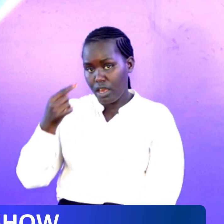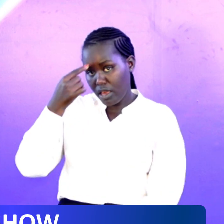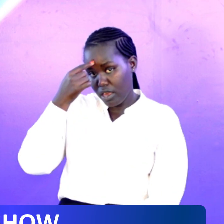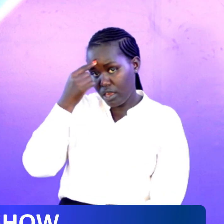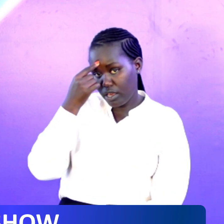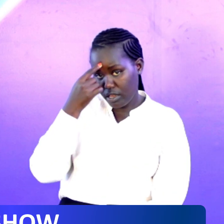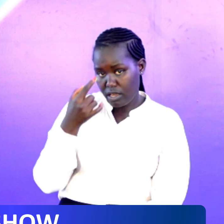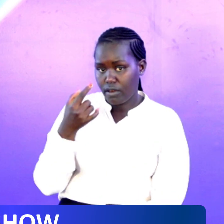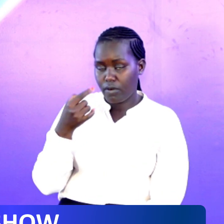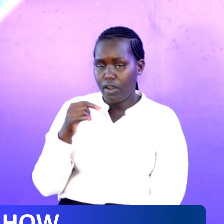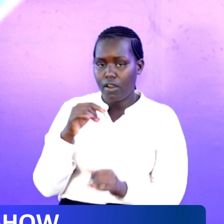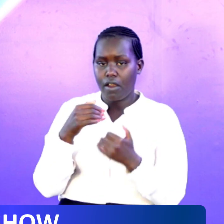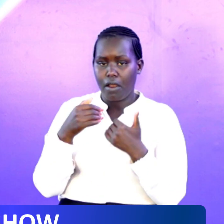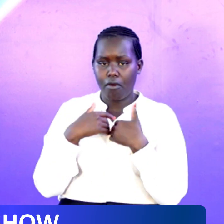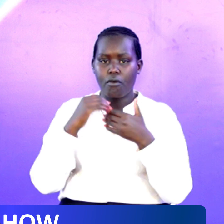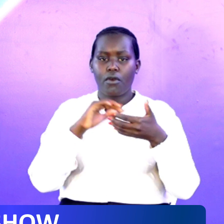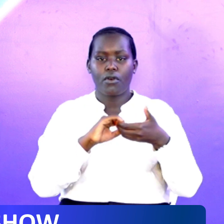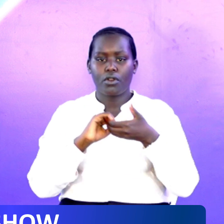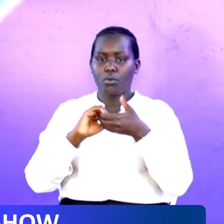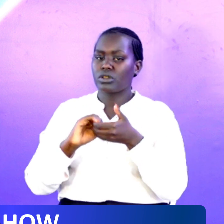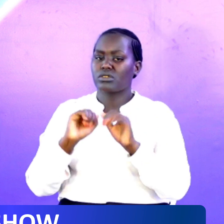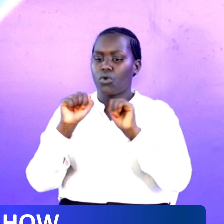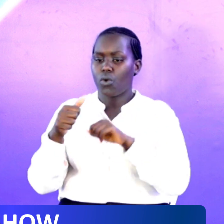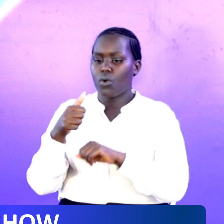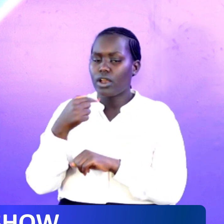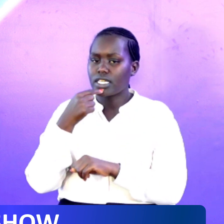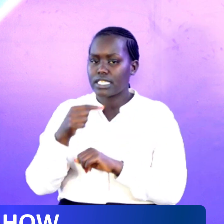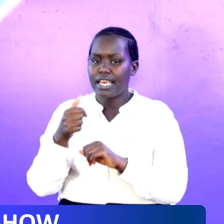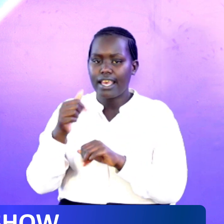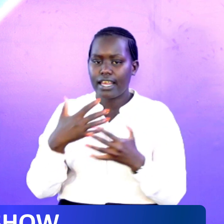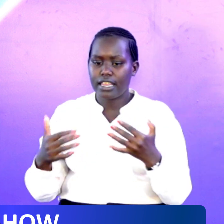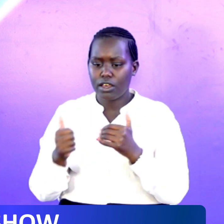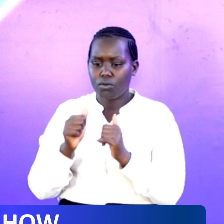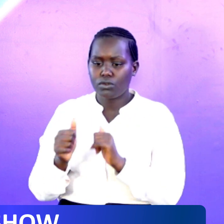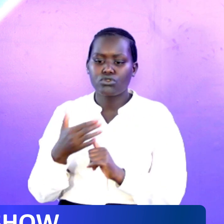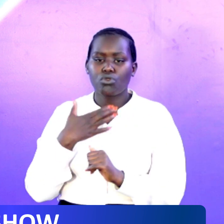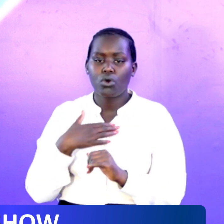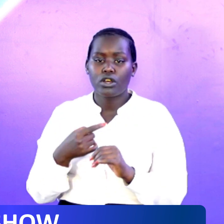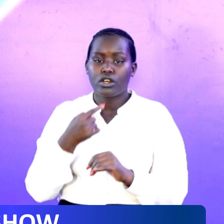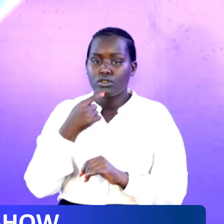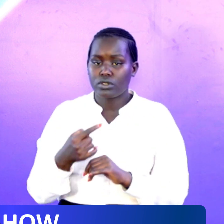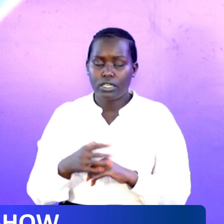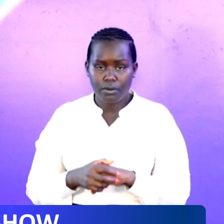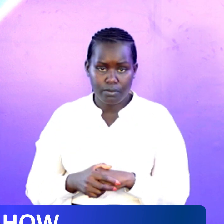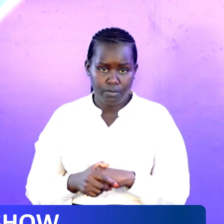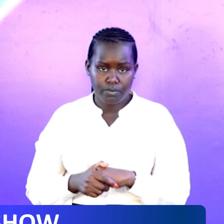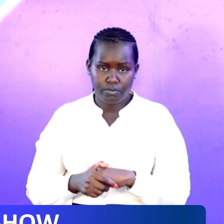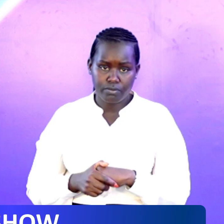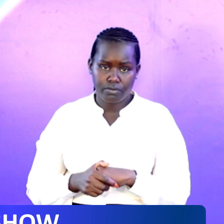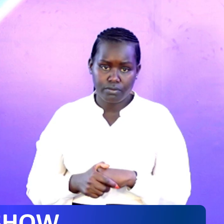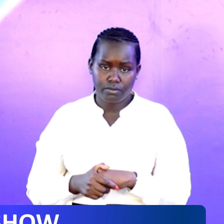India is very democratic. You can literally say anything you want to say. You understand? But there's no correlation between democracy and